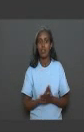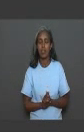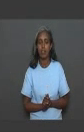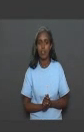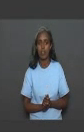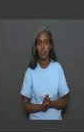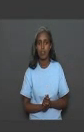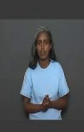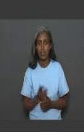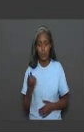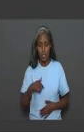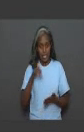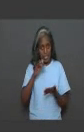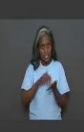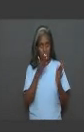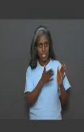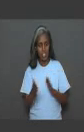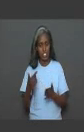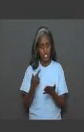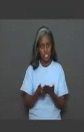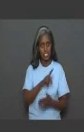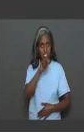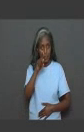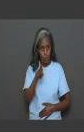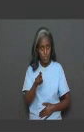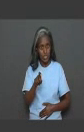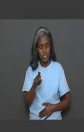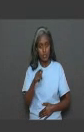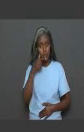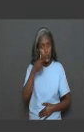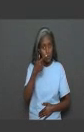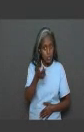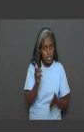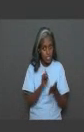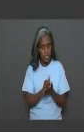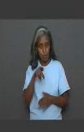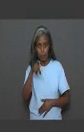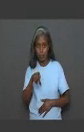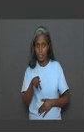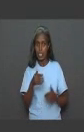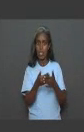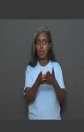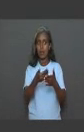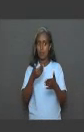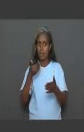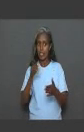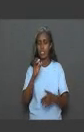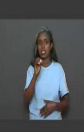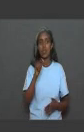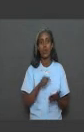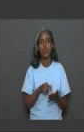0.3p. We can rearrange this equation to say that P